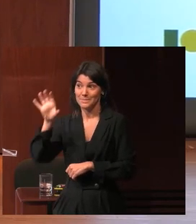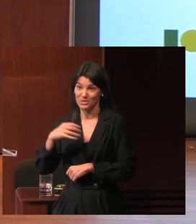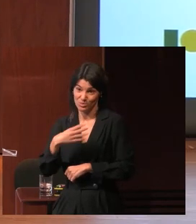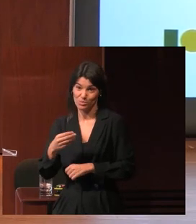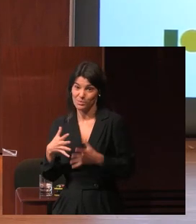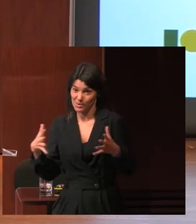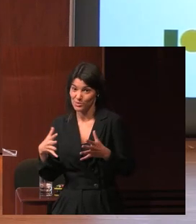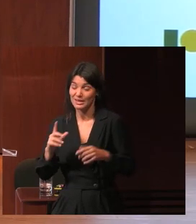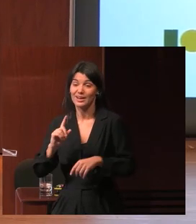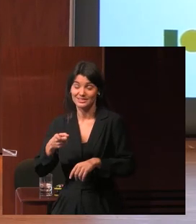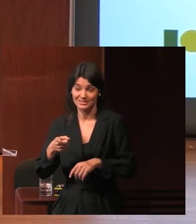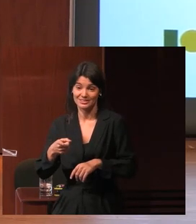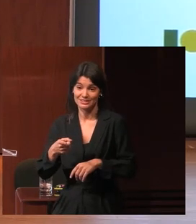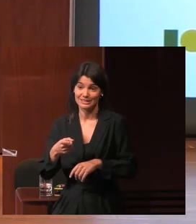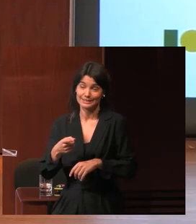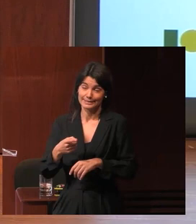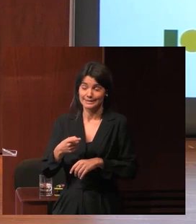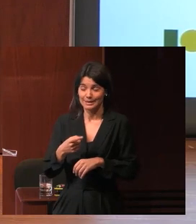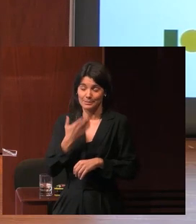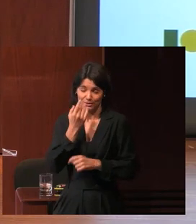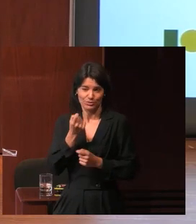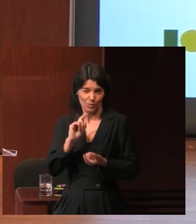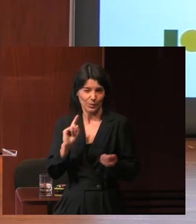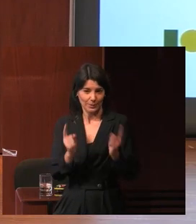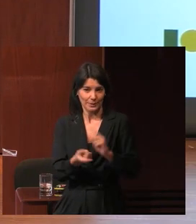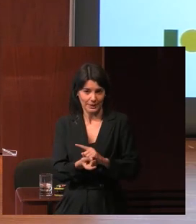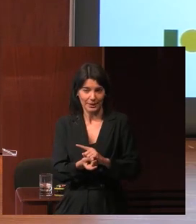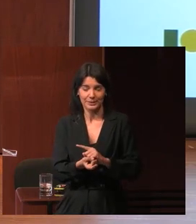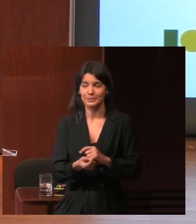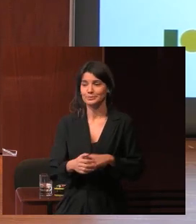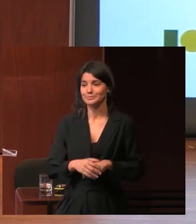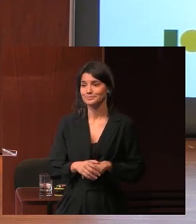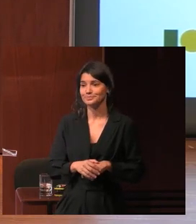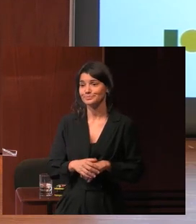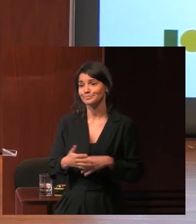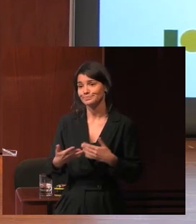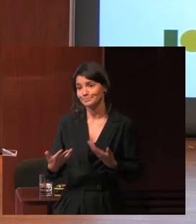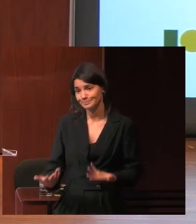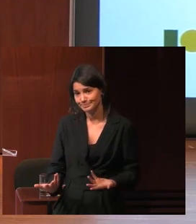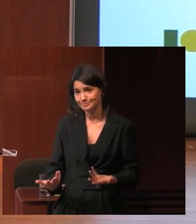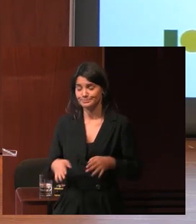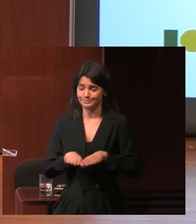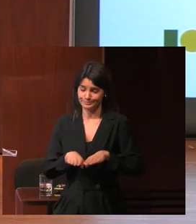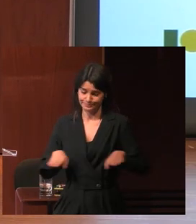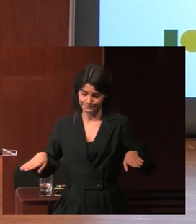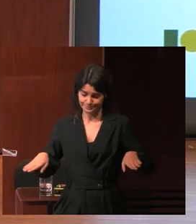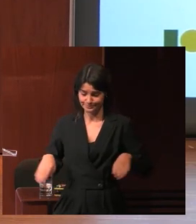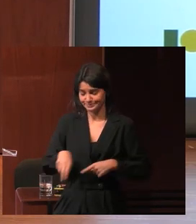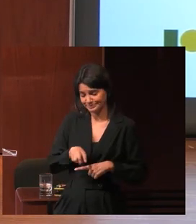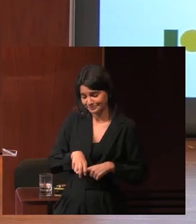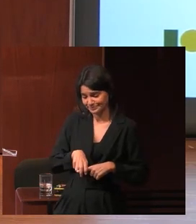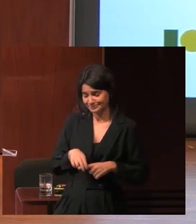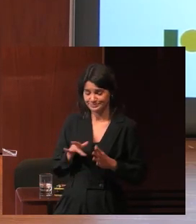bit contradictory. We are sitting at our desks reading books.